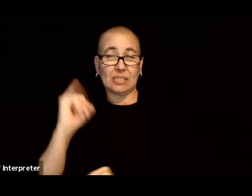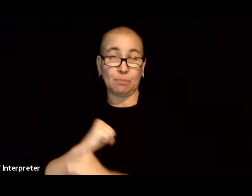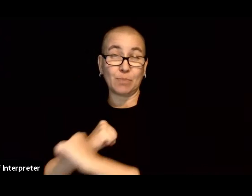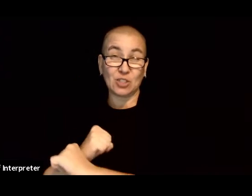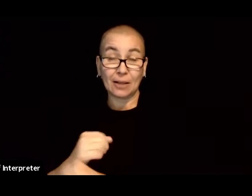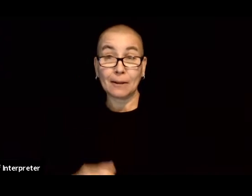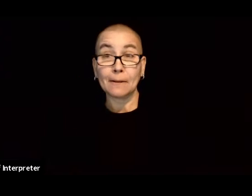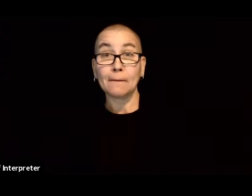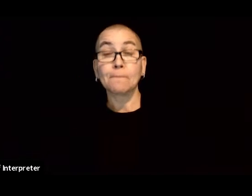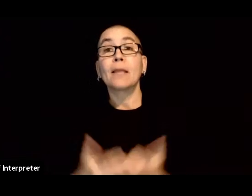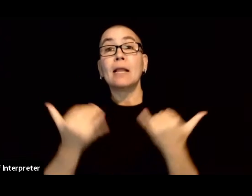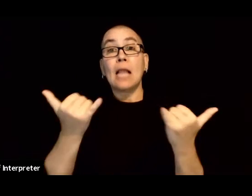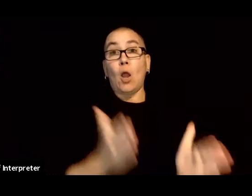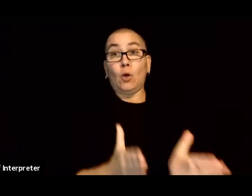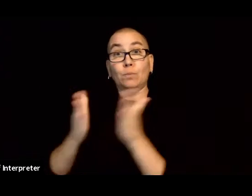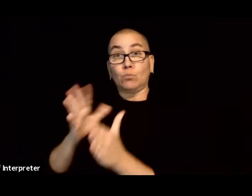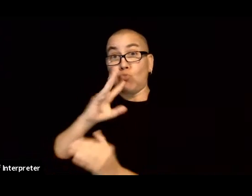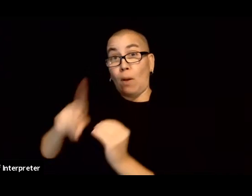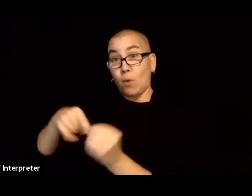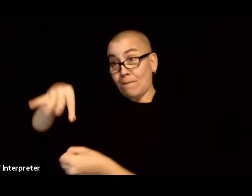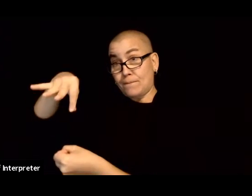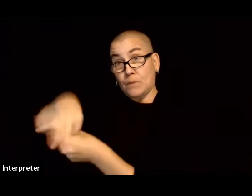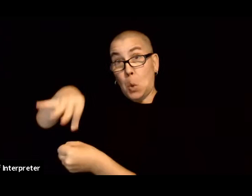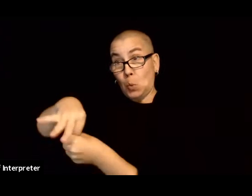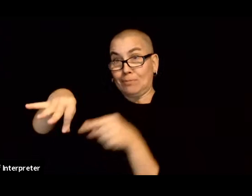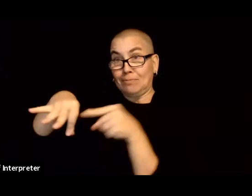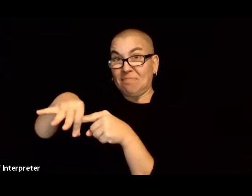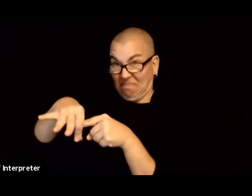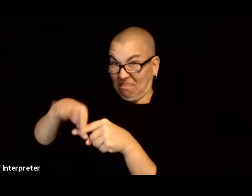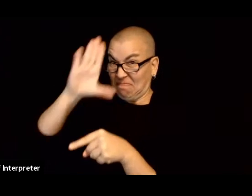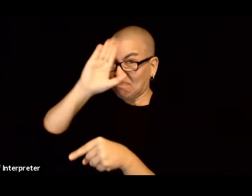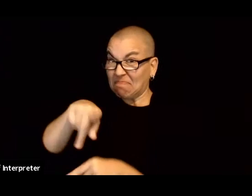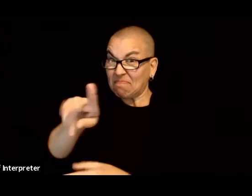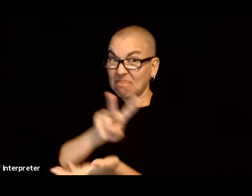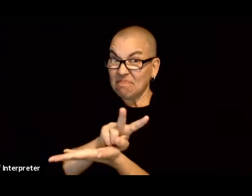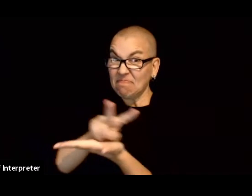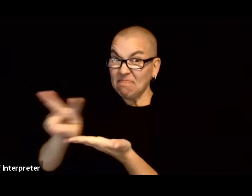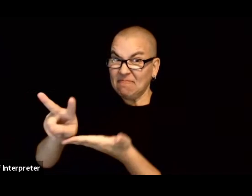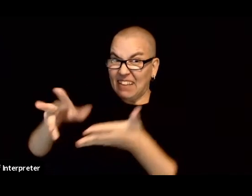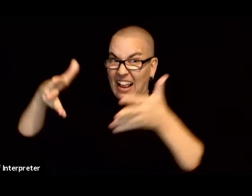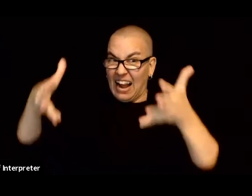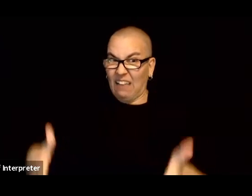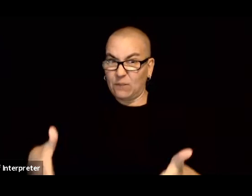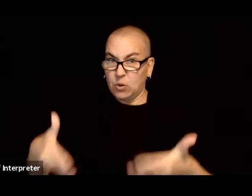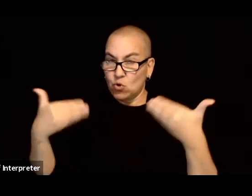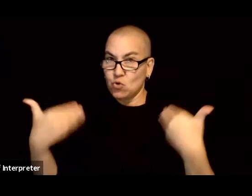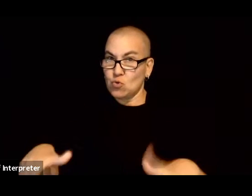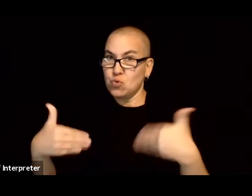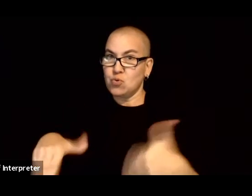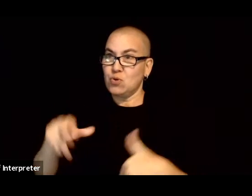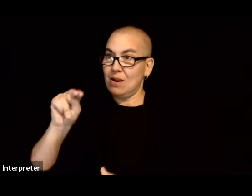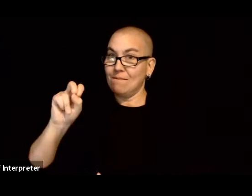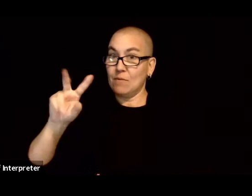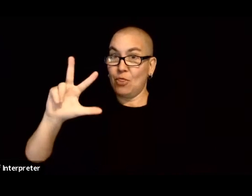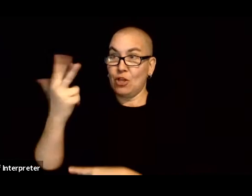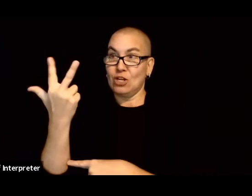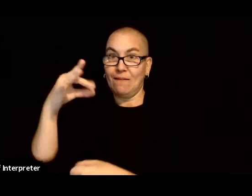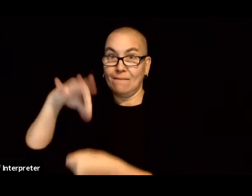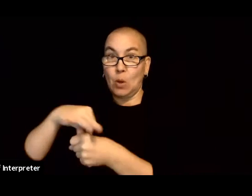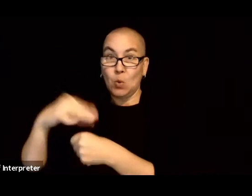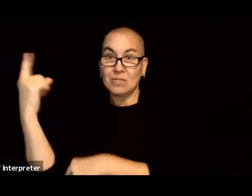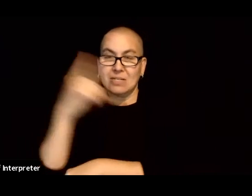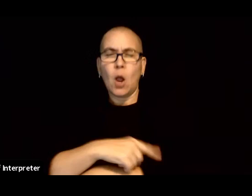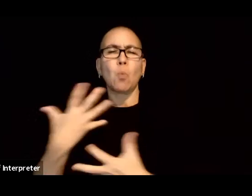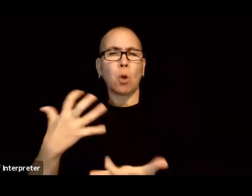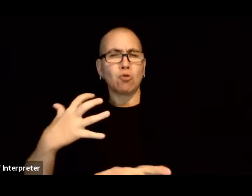just 2 weeks to go until Election Day on November 3rd, we wanted to take a few minutes to share some information to help people who may